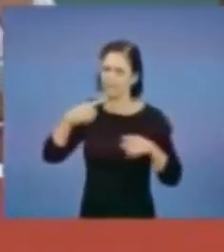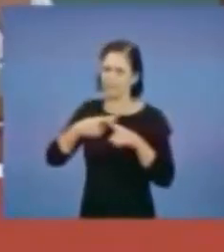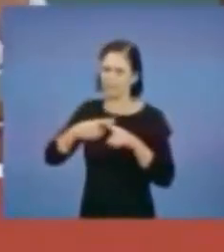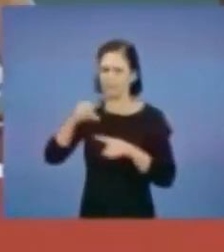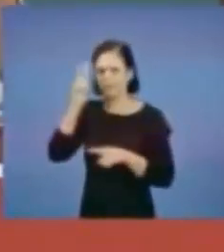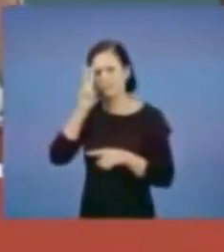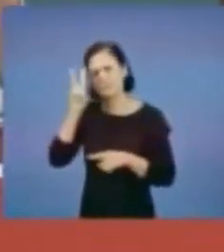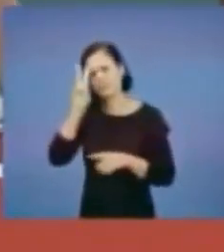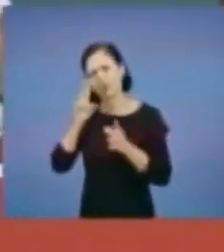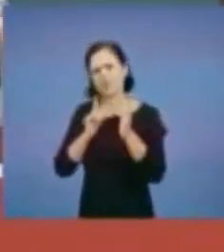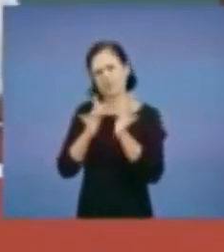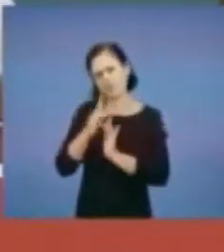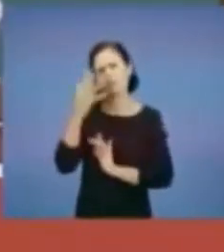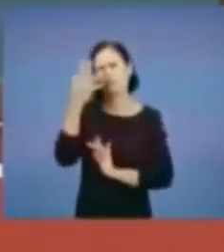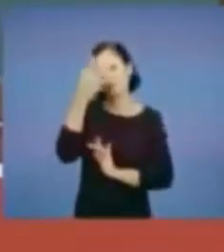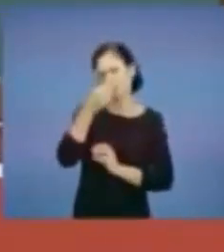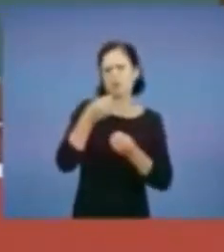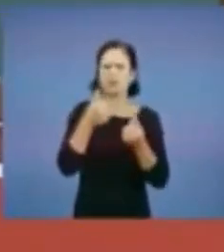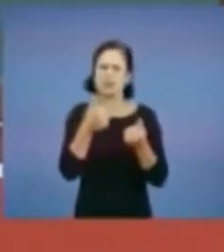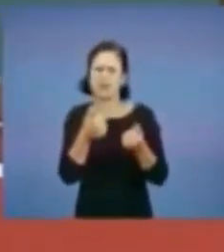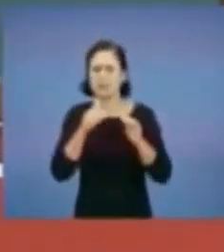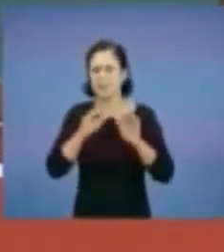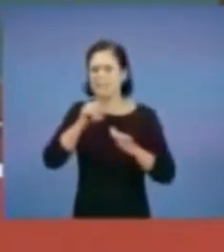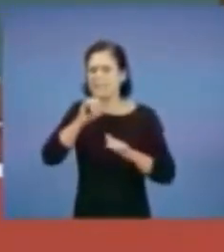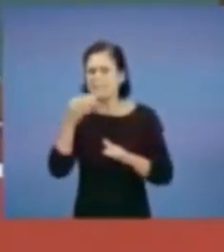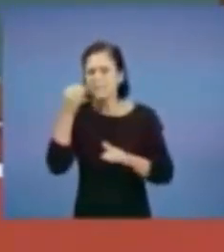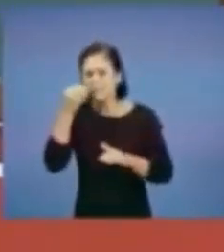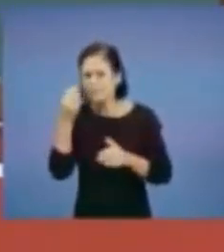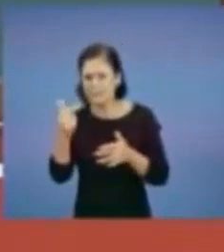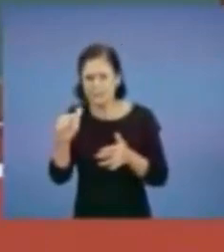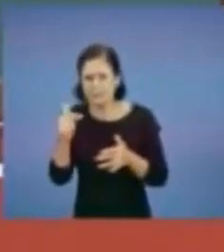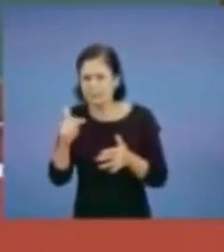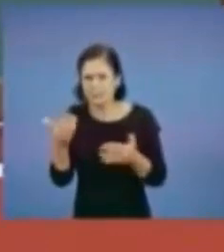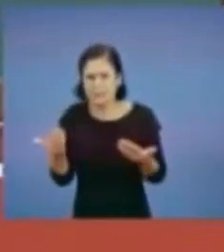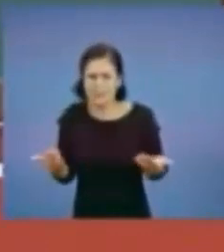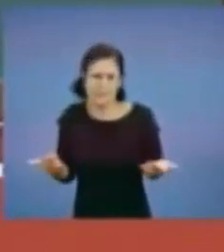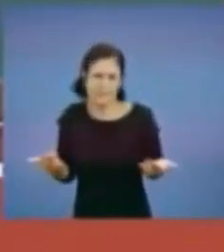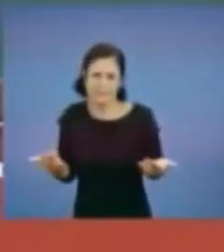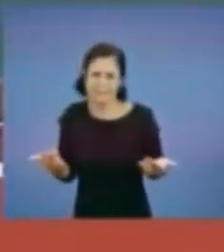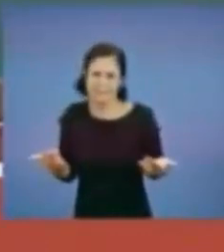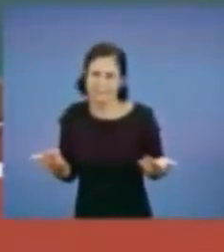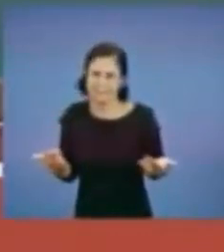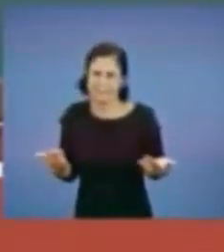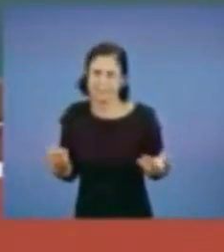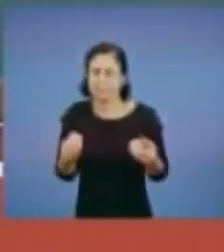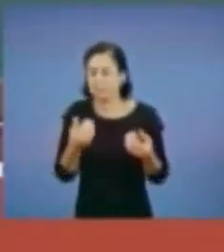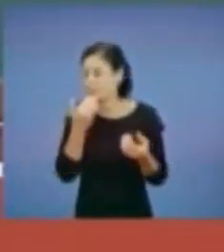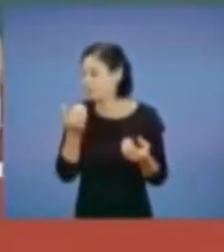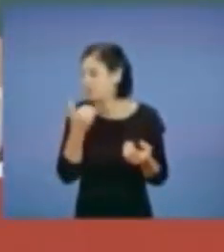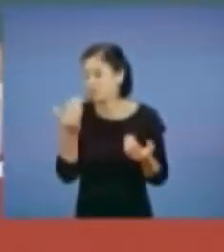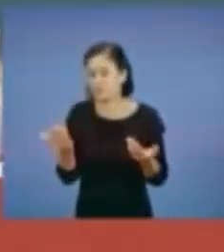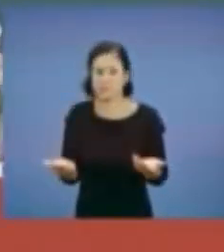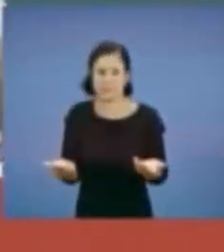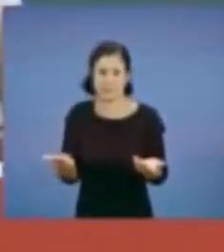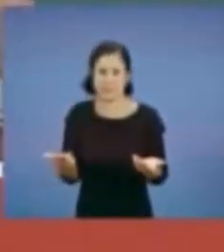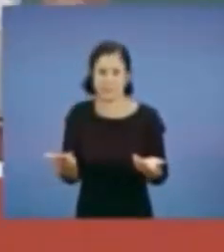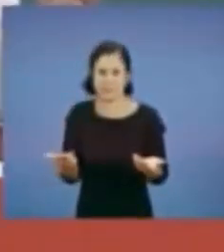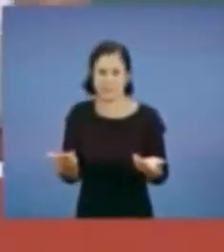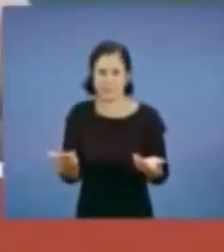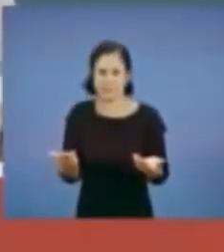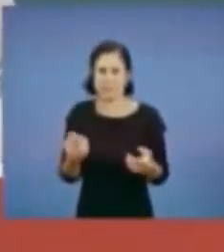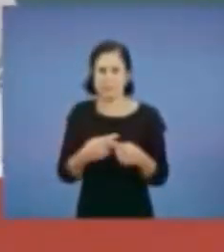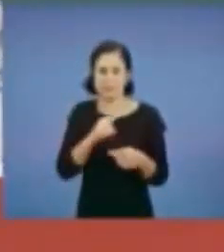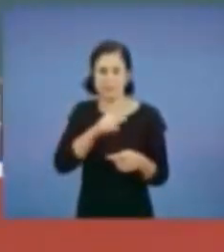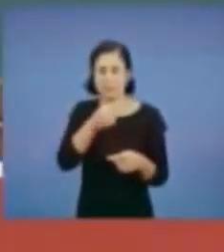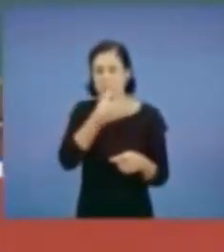only knowing the story of Jesus. The story of Jesus was not worth anything, not even for the disciples of